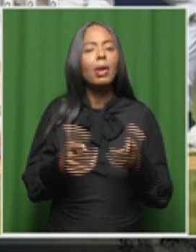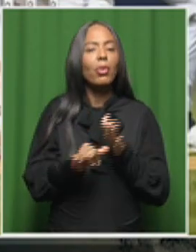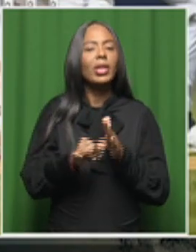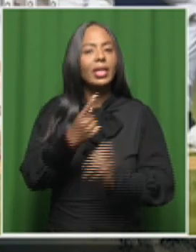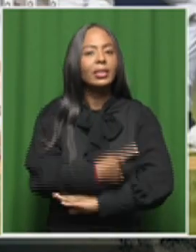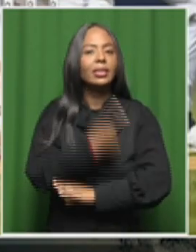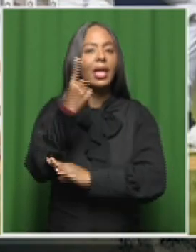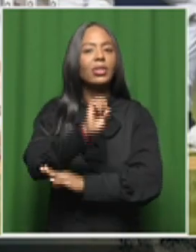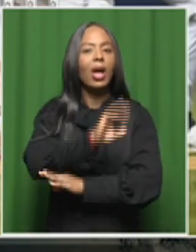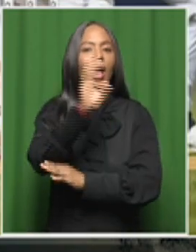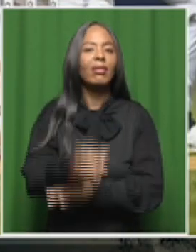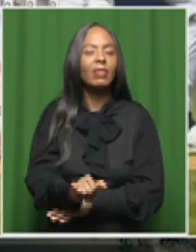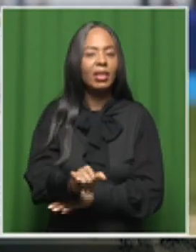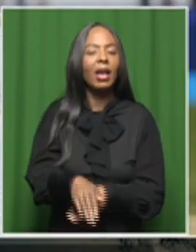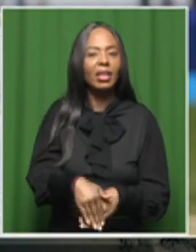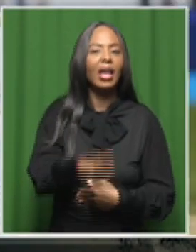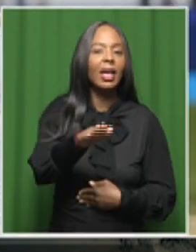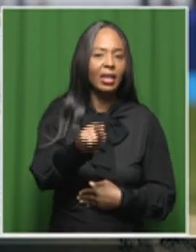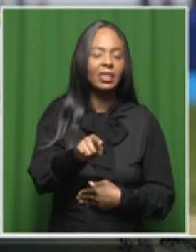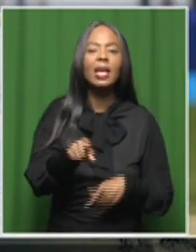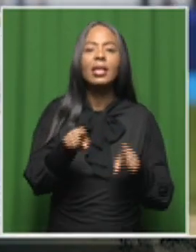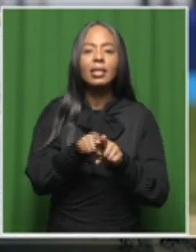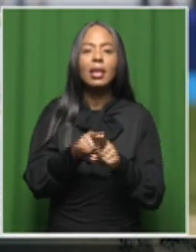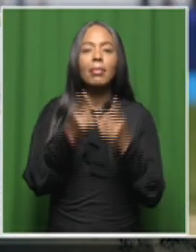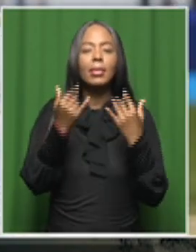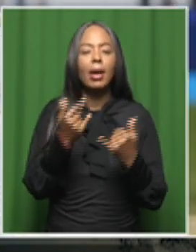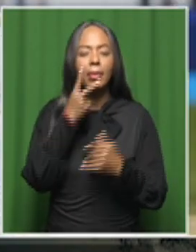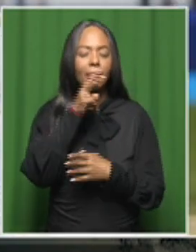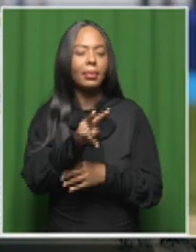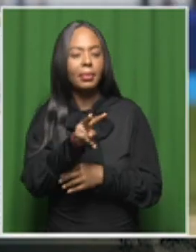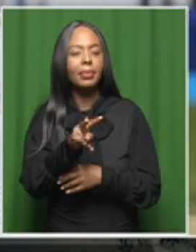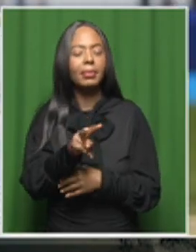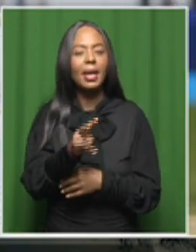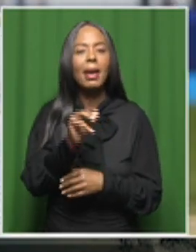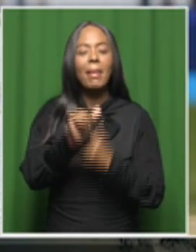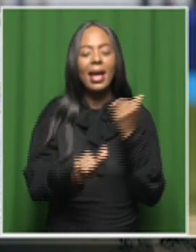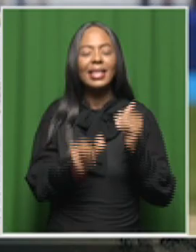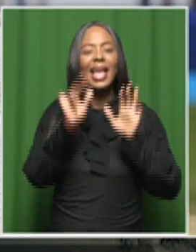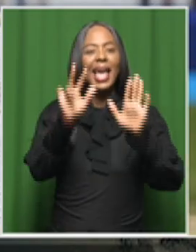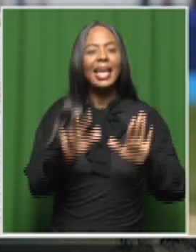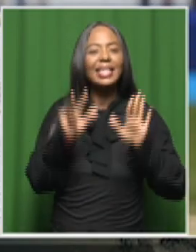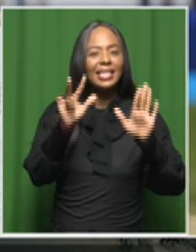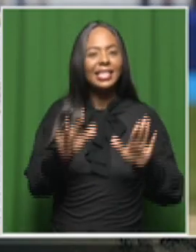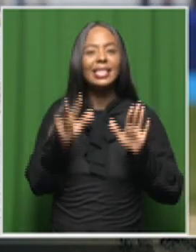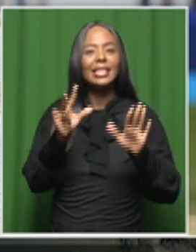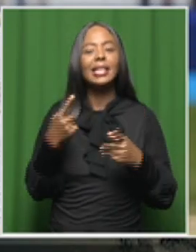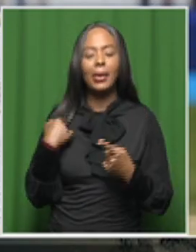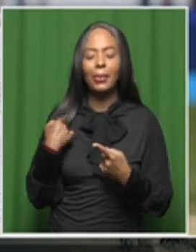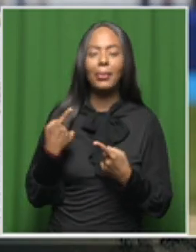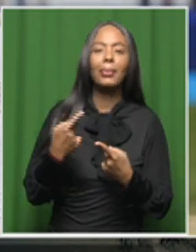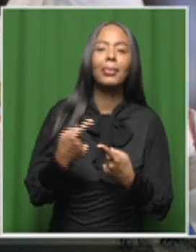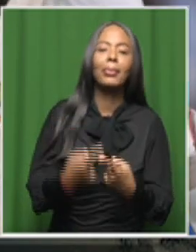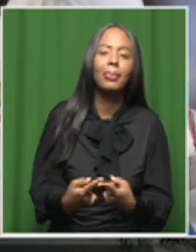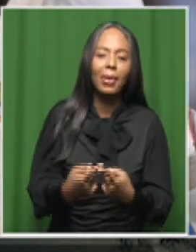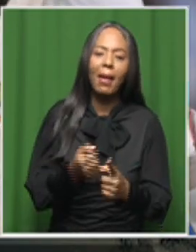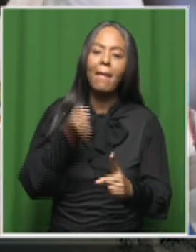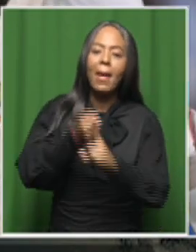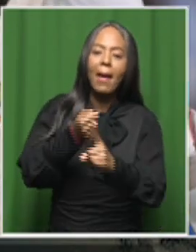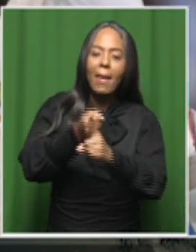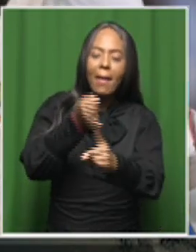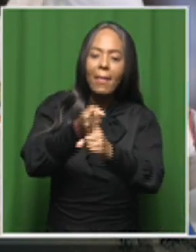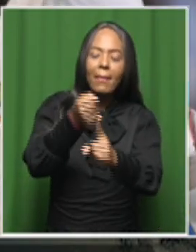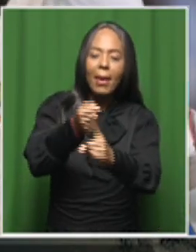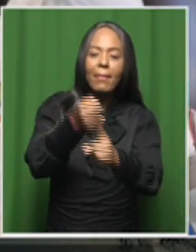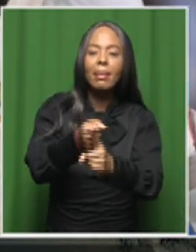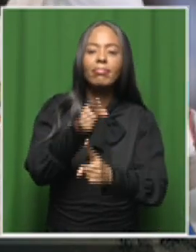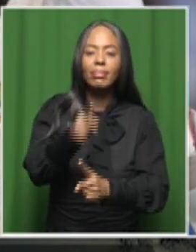cricket. And just looking at how this team has gone over the last sort of 18 months, the adversity that they had to fight, they had to go and win a